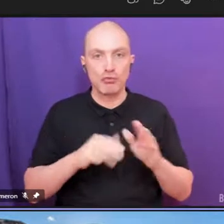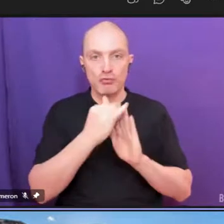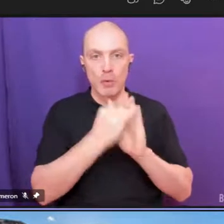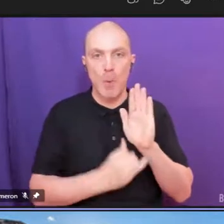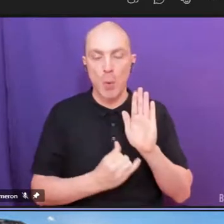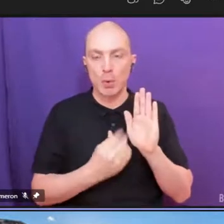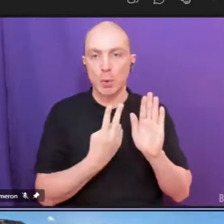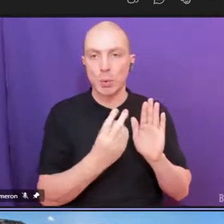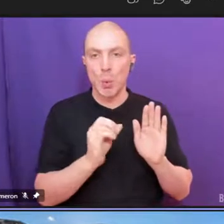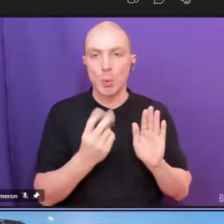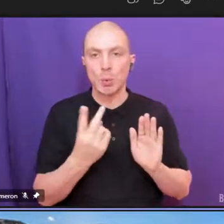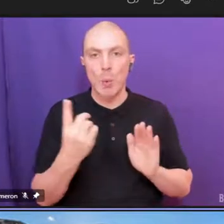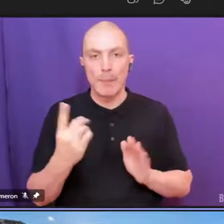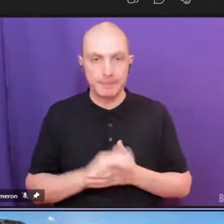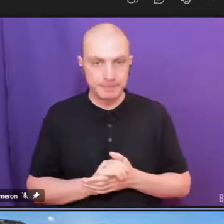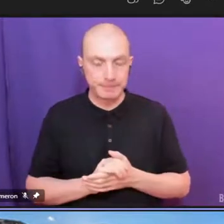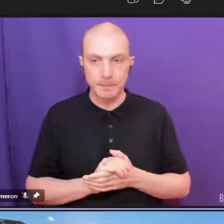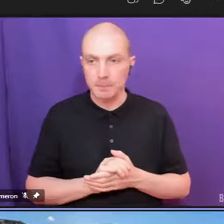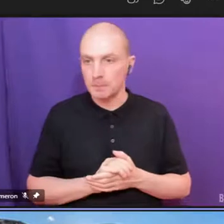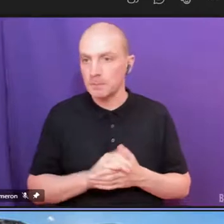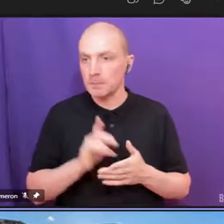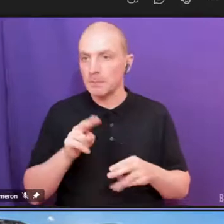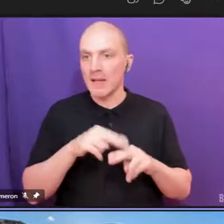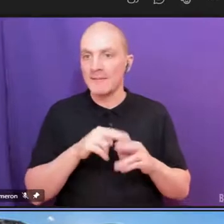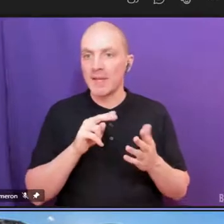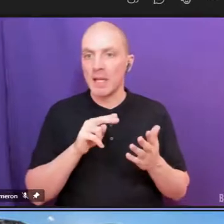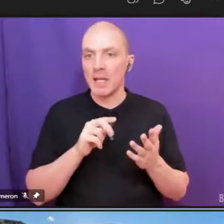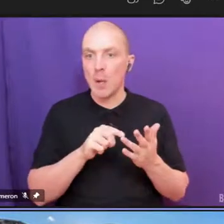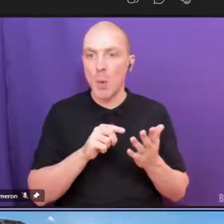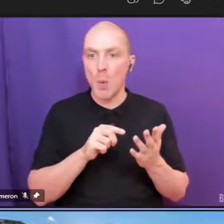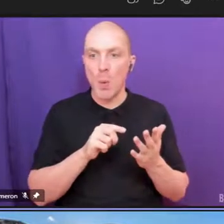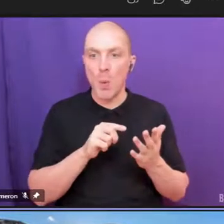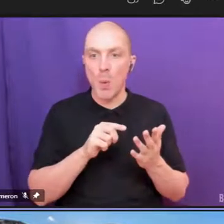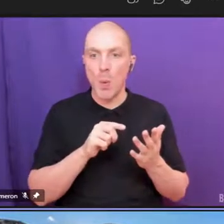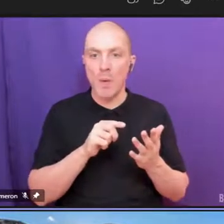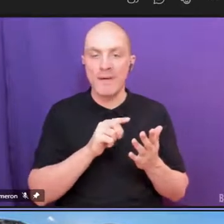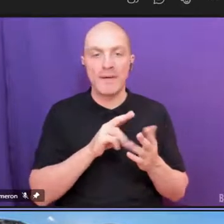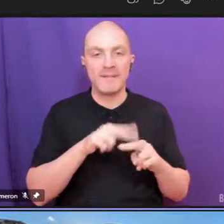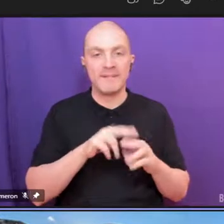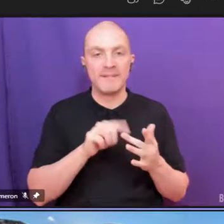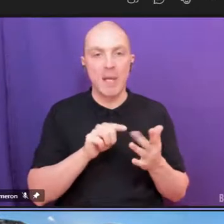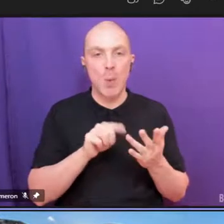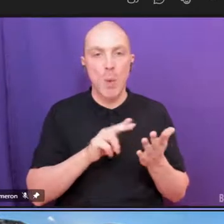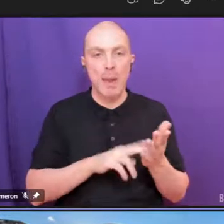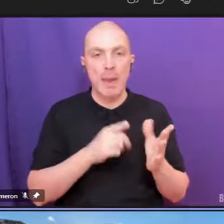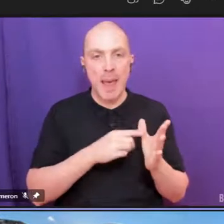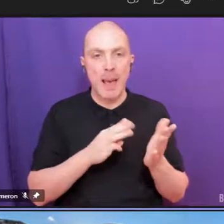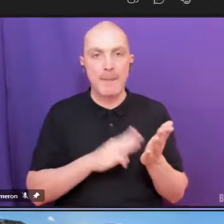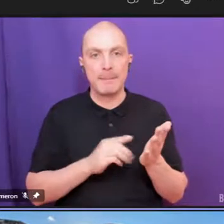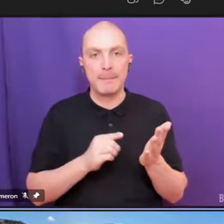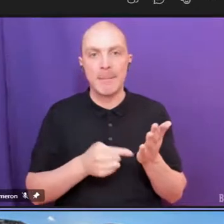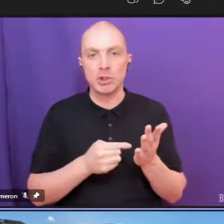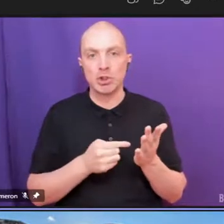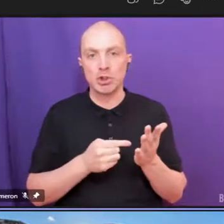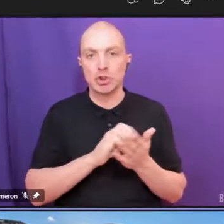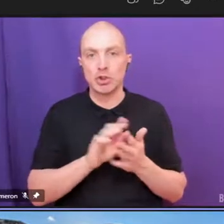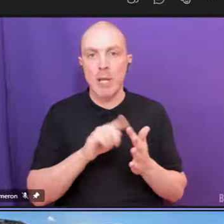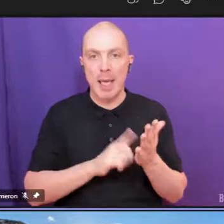2021. And we have Fiona Mitchell-Knight from Audit Scotland, I believe, is going to open on this. Thank